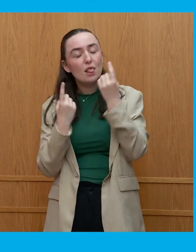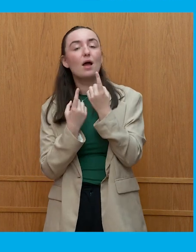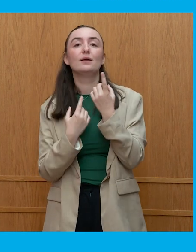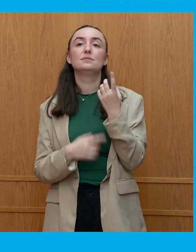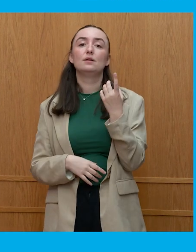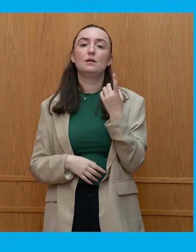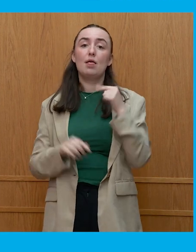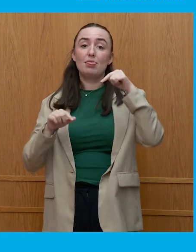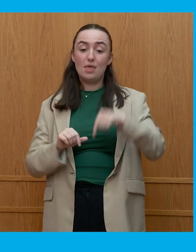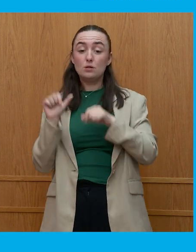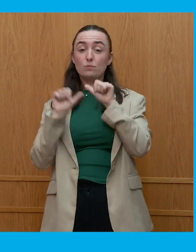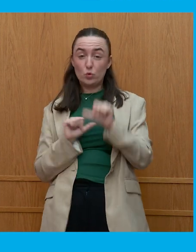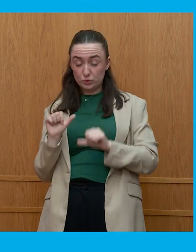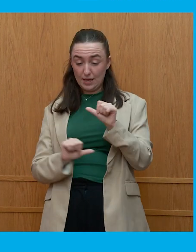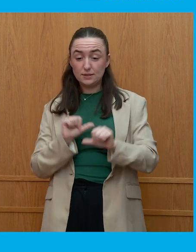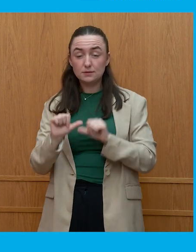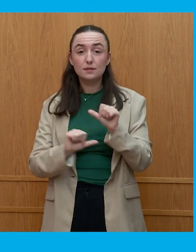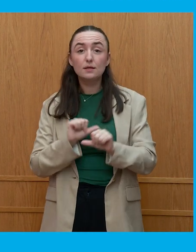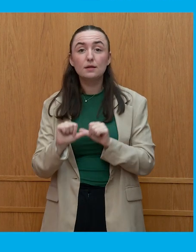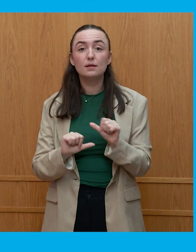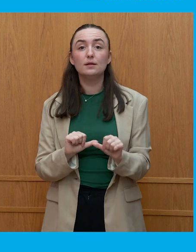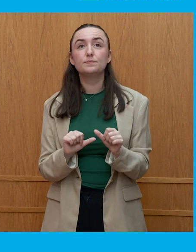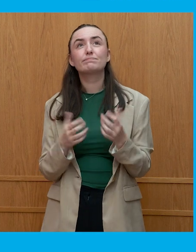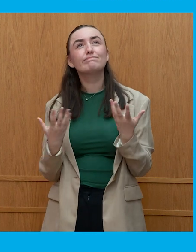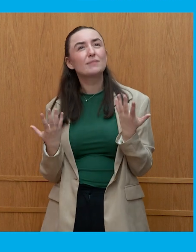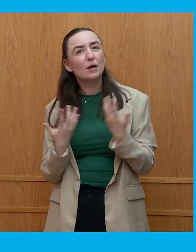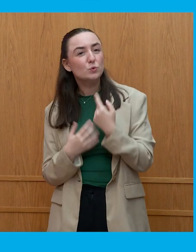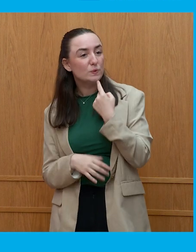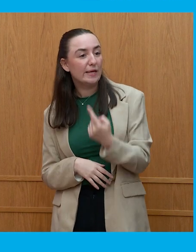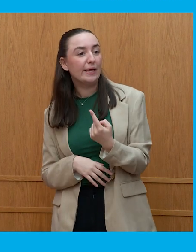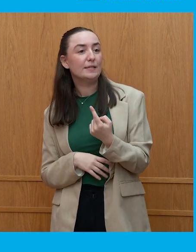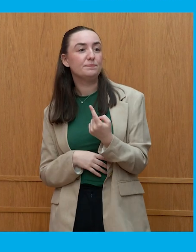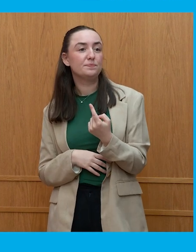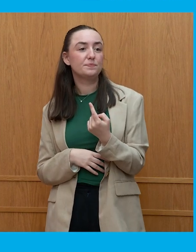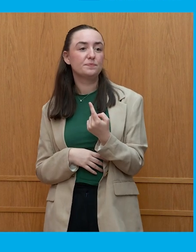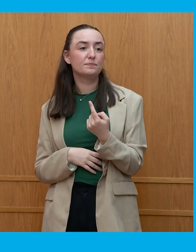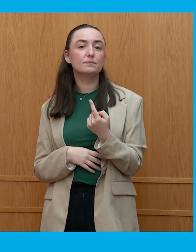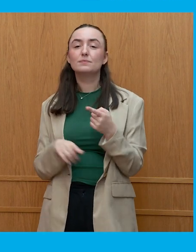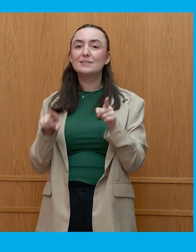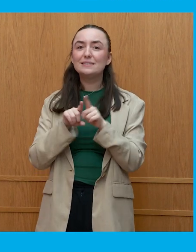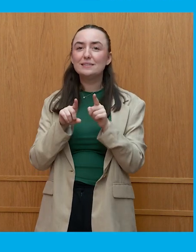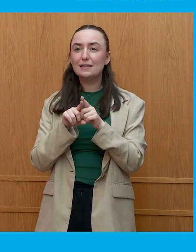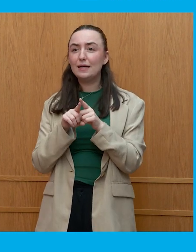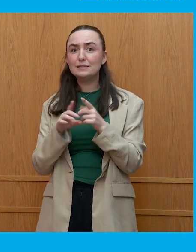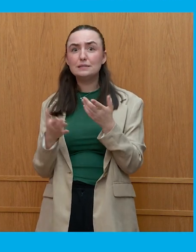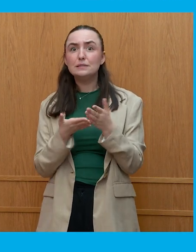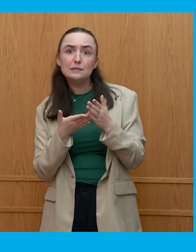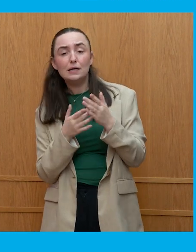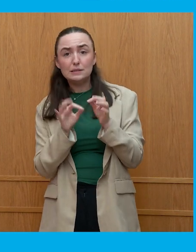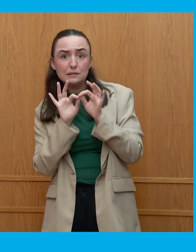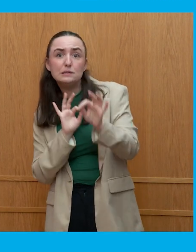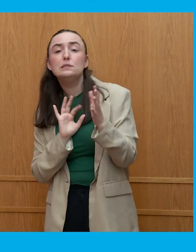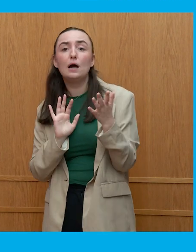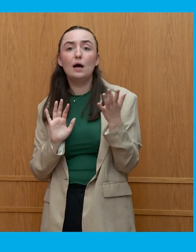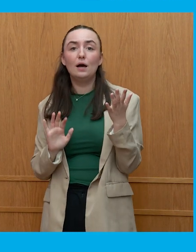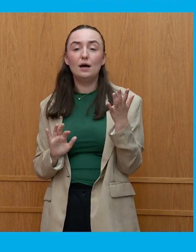process going on the, on the knife, on the line of a knife, no? Because many times,